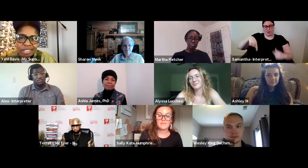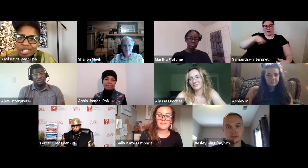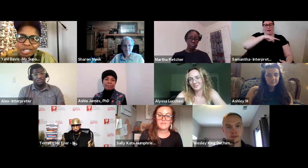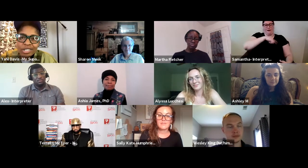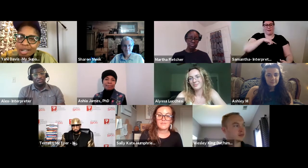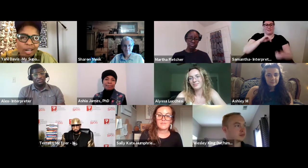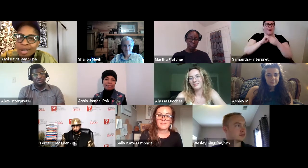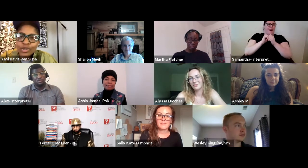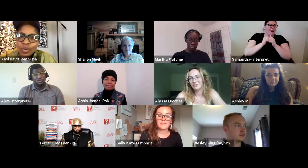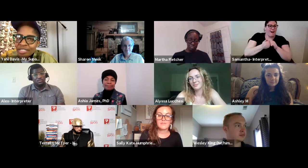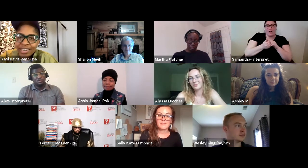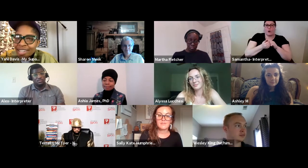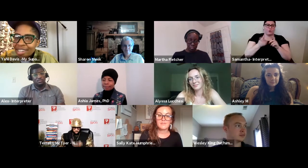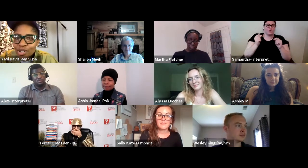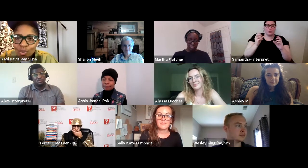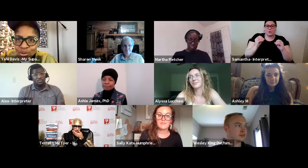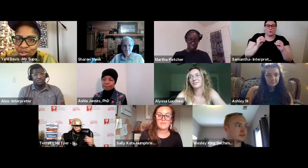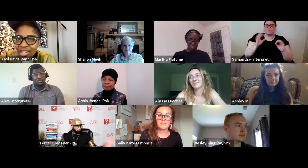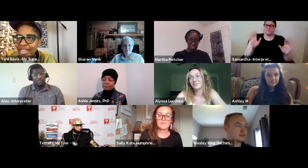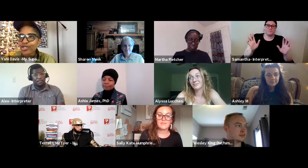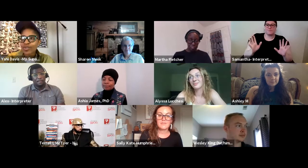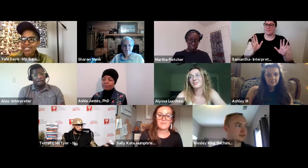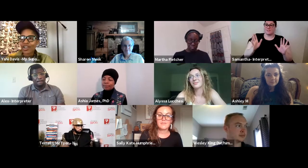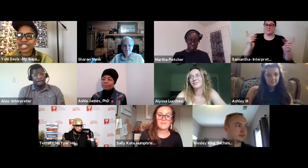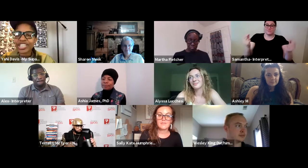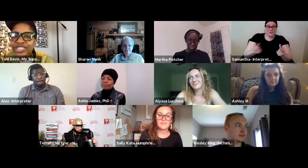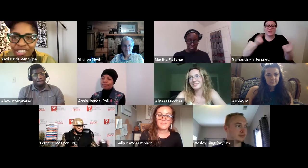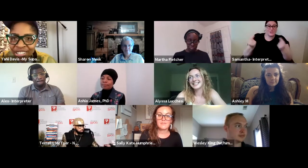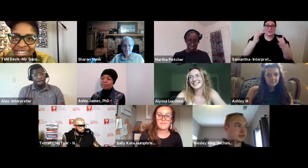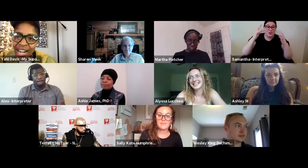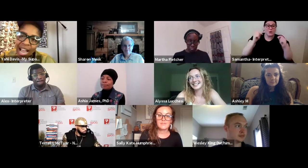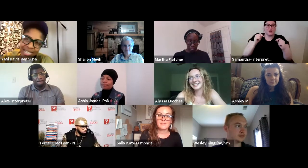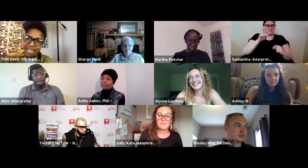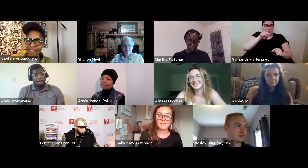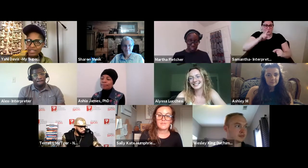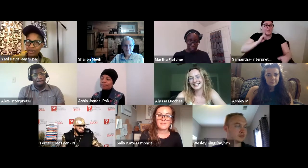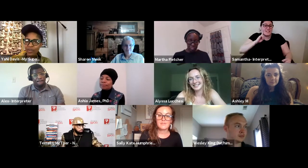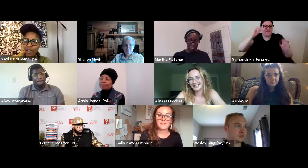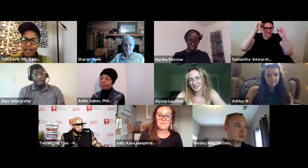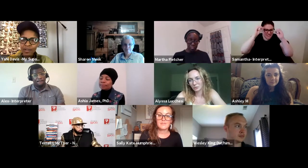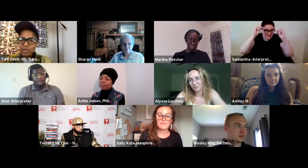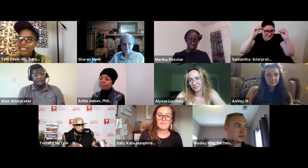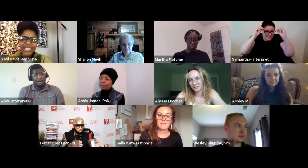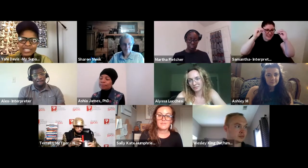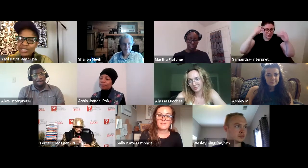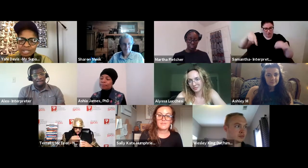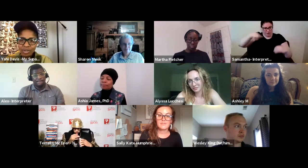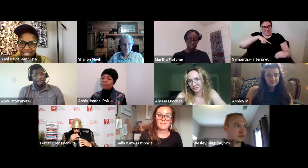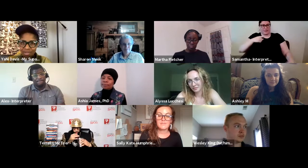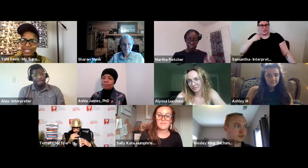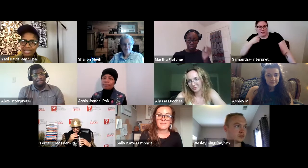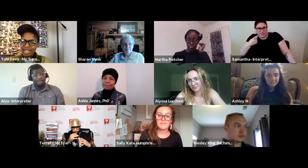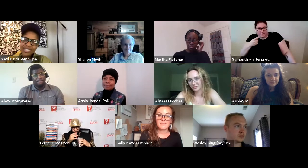like just do a thing in the world, like you as our teacher. How does that feel? Especially as you